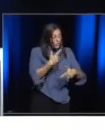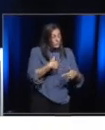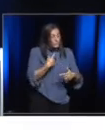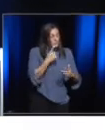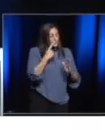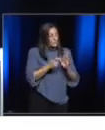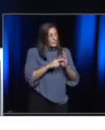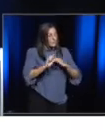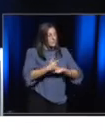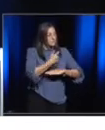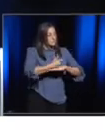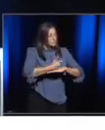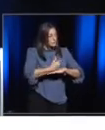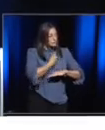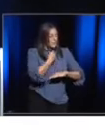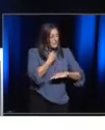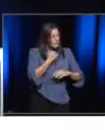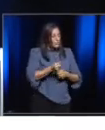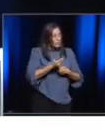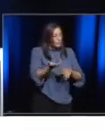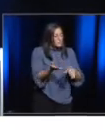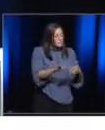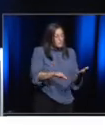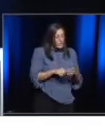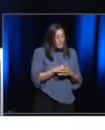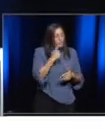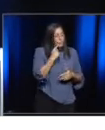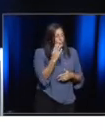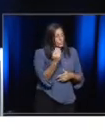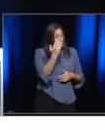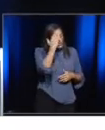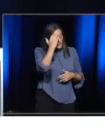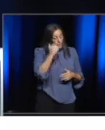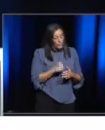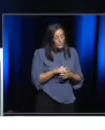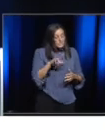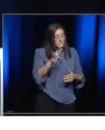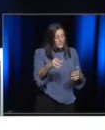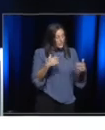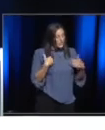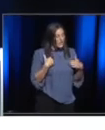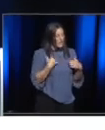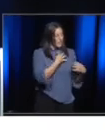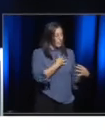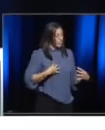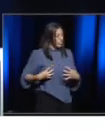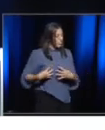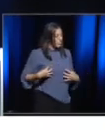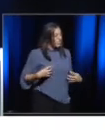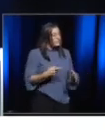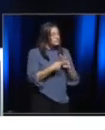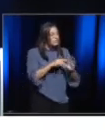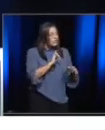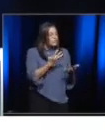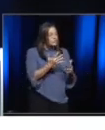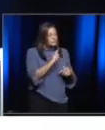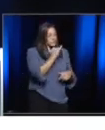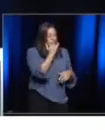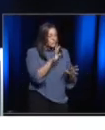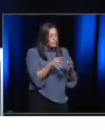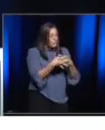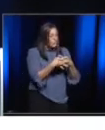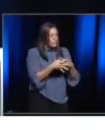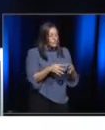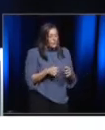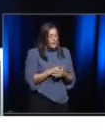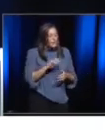time, the cause of death was determined for 14. 7 had marks consistent with entanglement, and another 4 had cuts